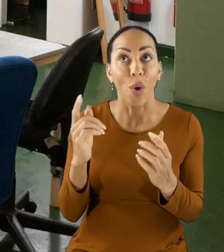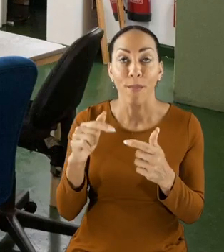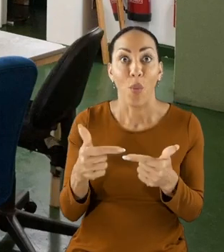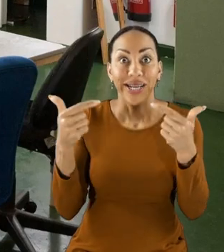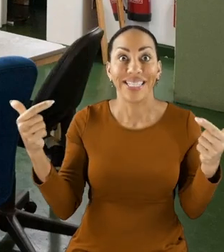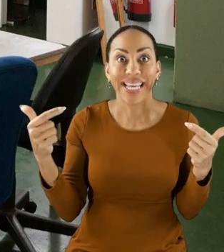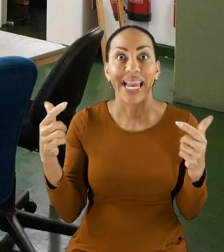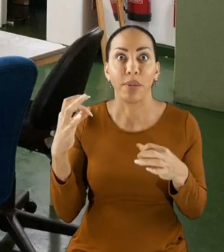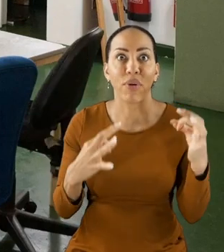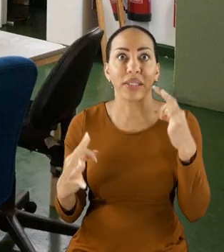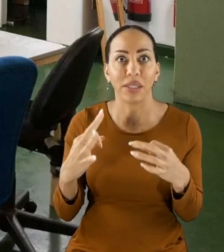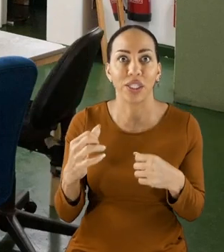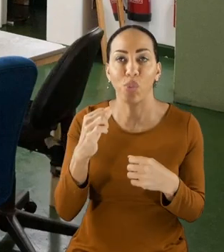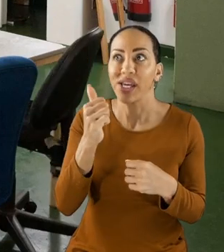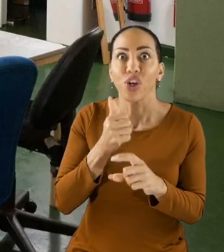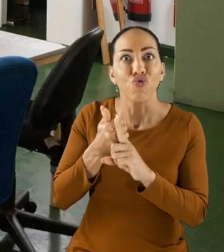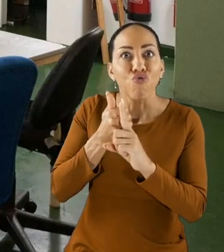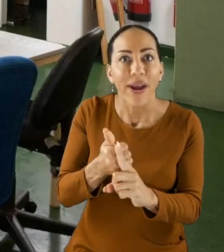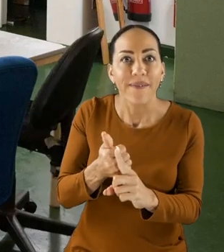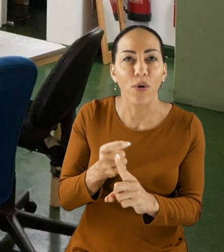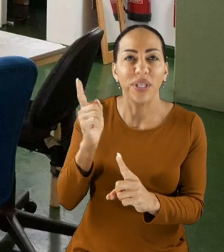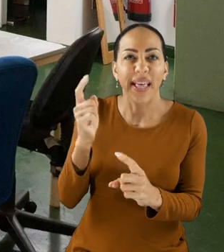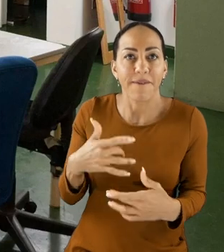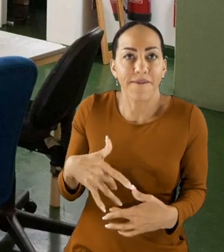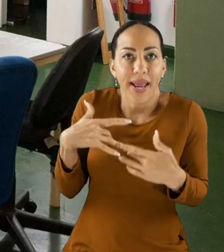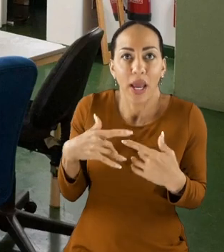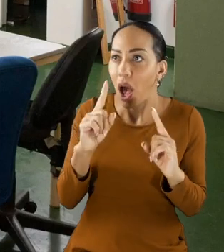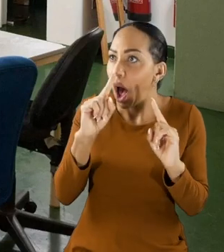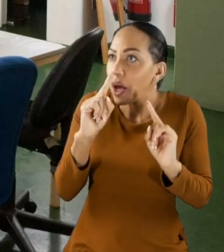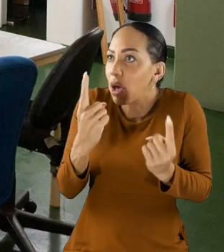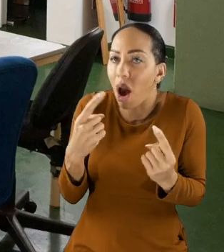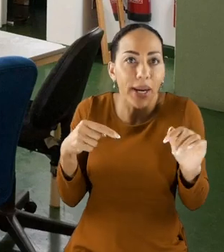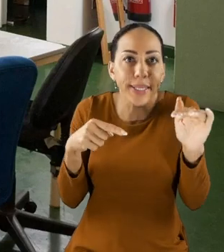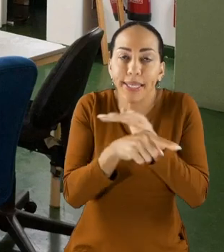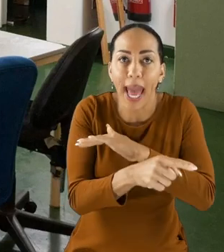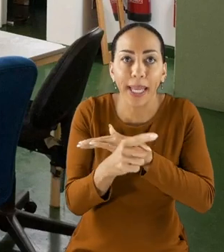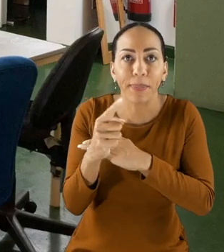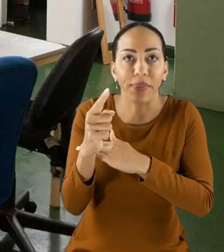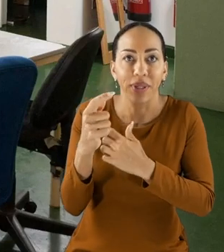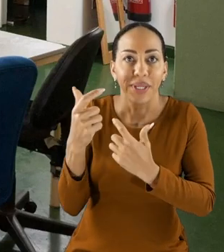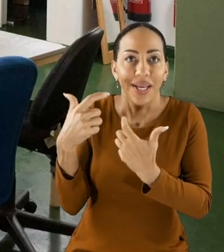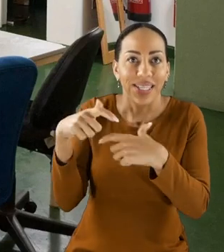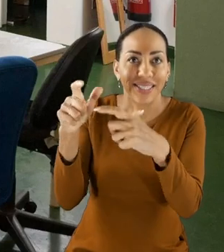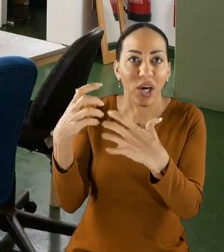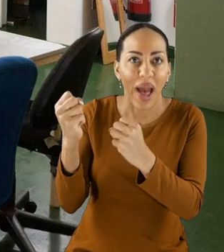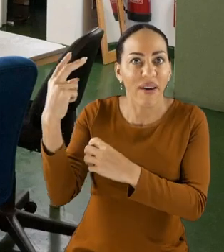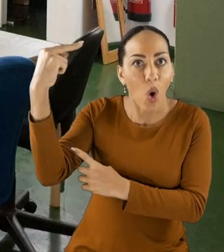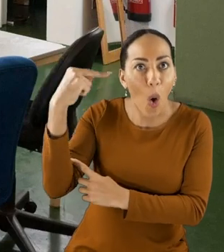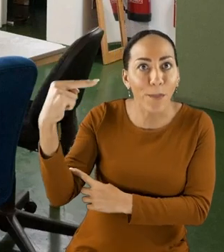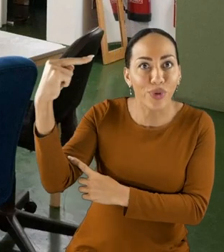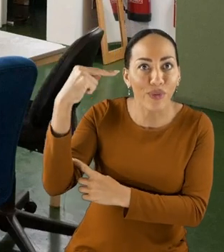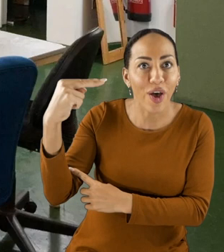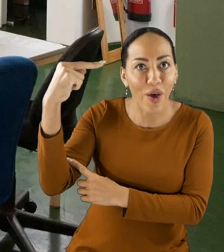really emphasising and bringing in that sense that observation that I can't actually escape, even if I think I'm escaping it. Mm.